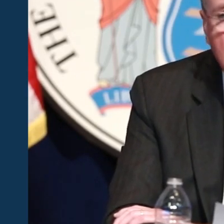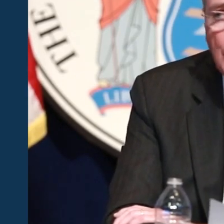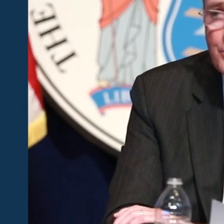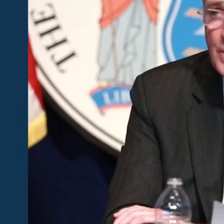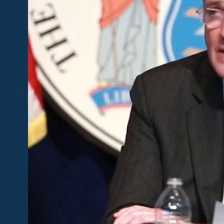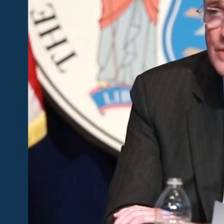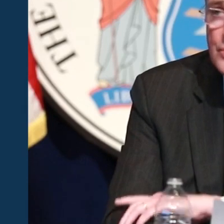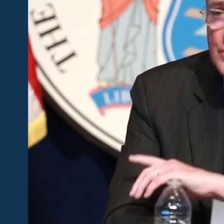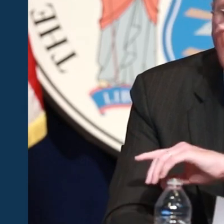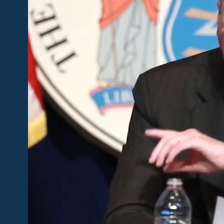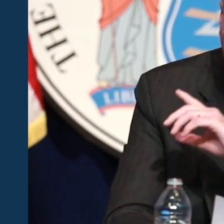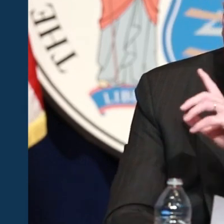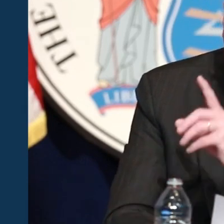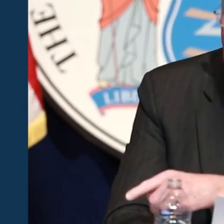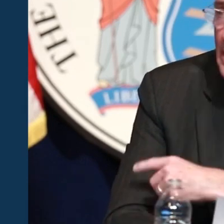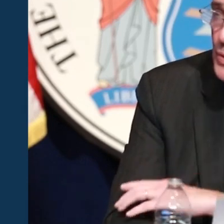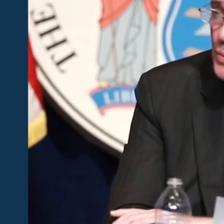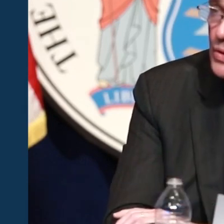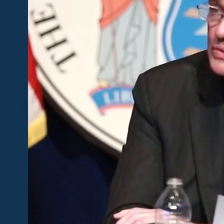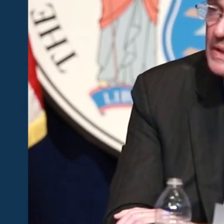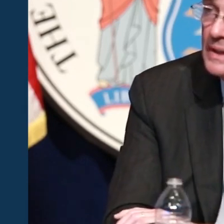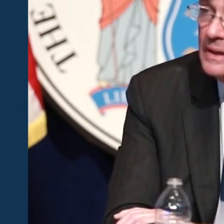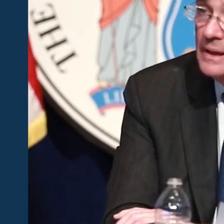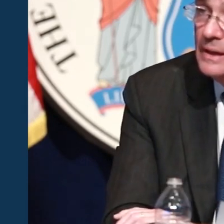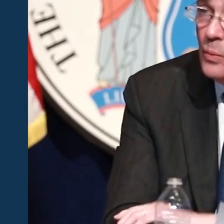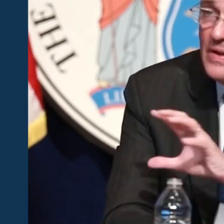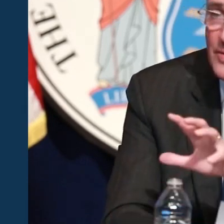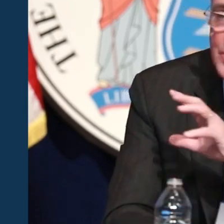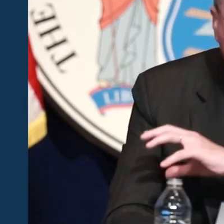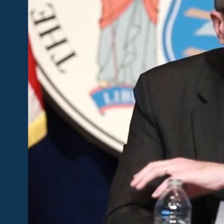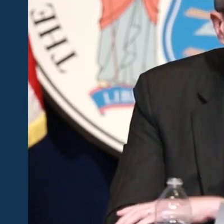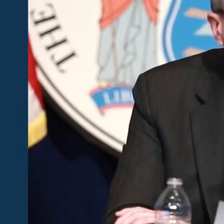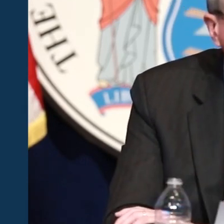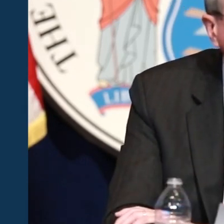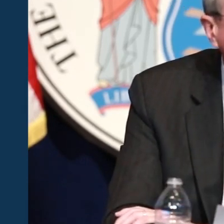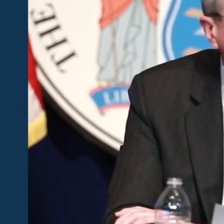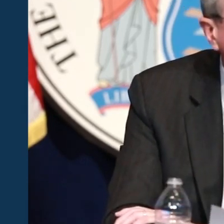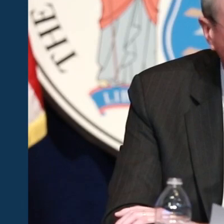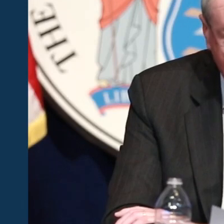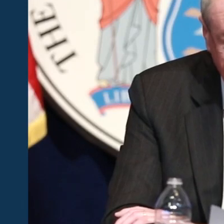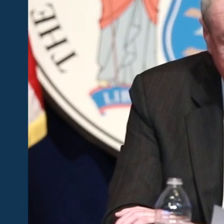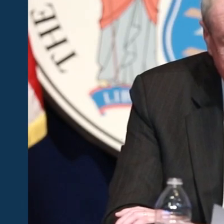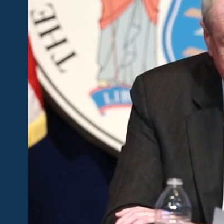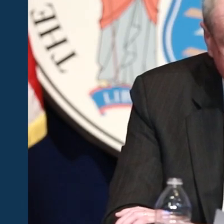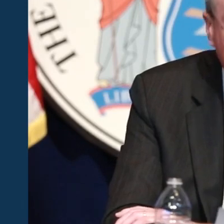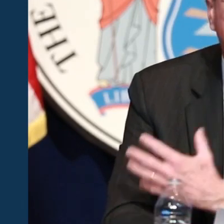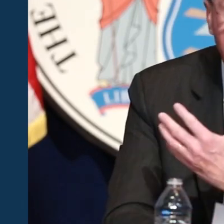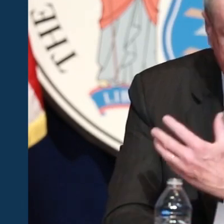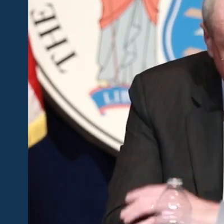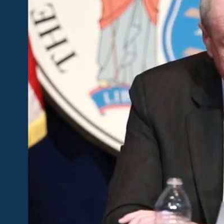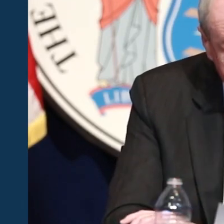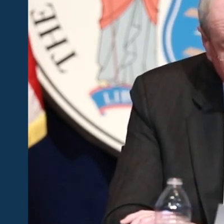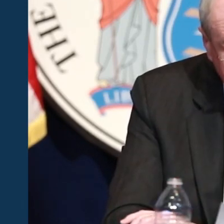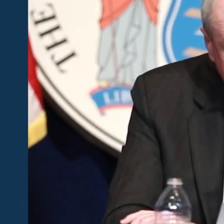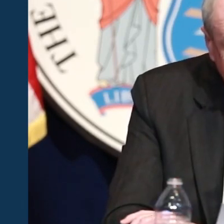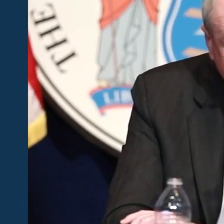pursuing multiple avenues literally around the world away from the strategic stockpile for ventilators and